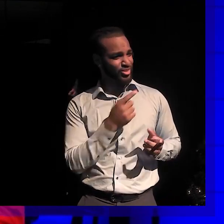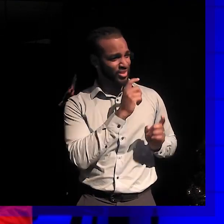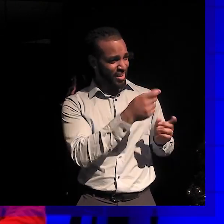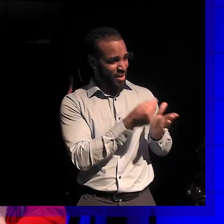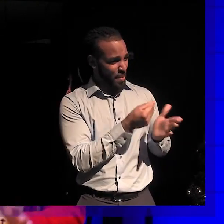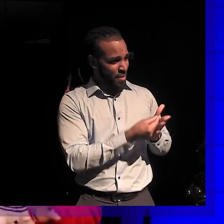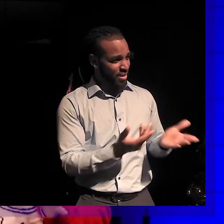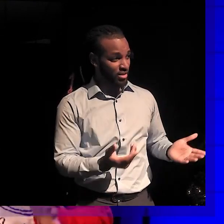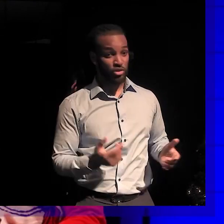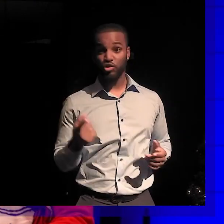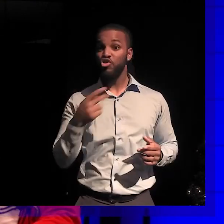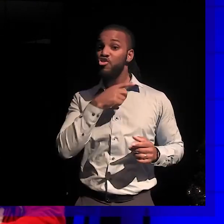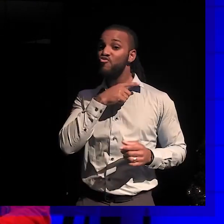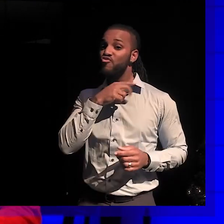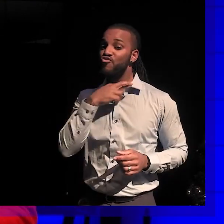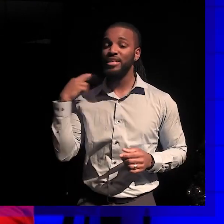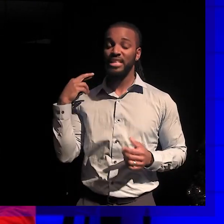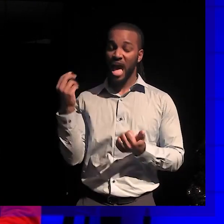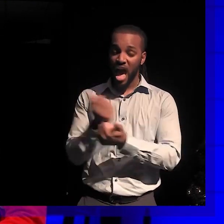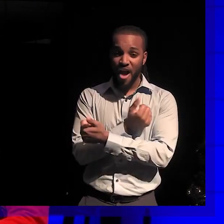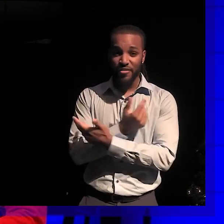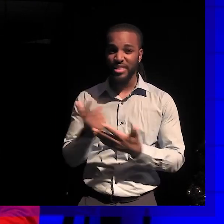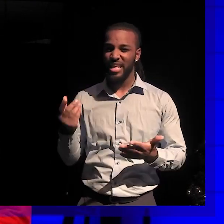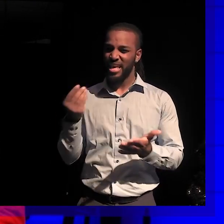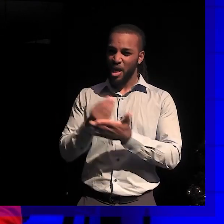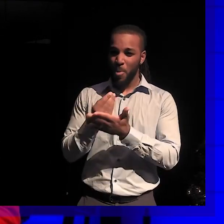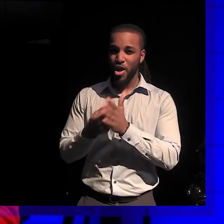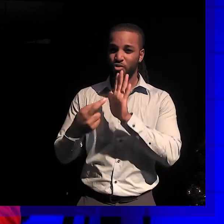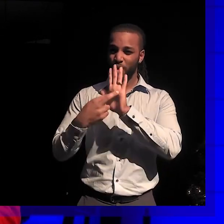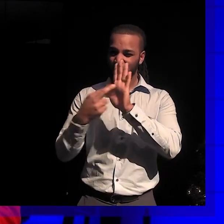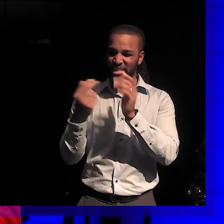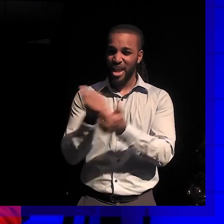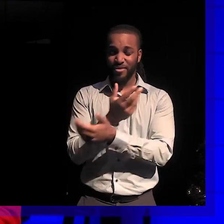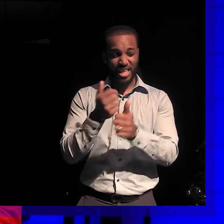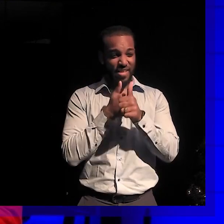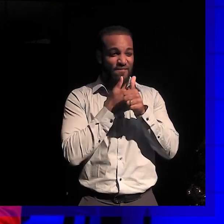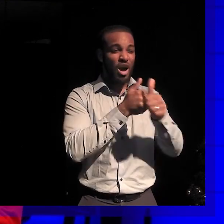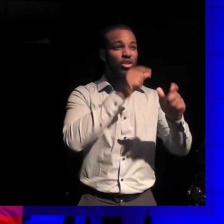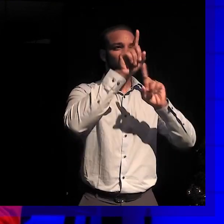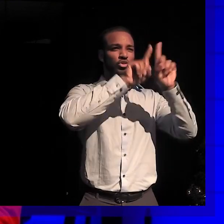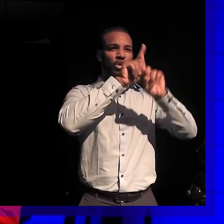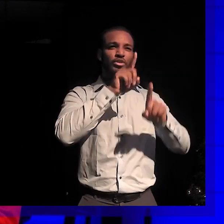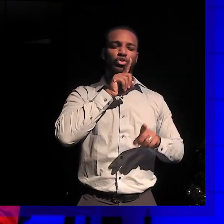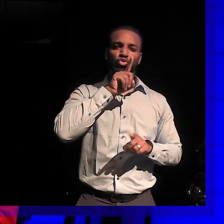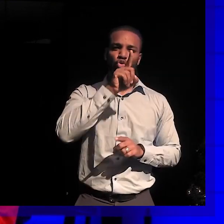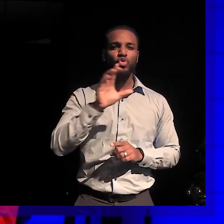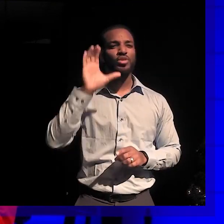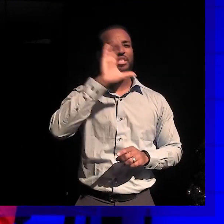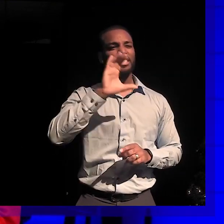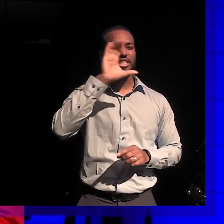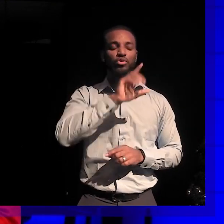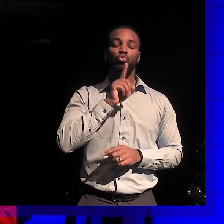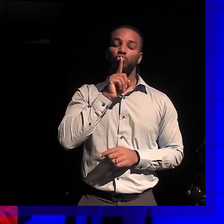They risked their reputations. They risked their lives to follow a star. These were true seekers. These are true worshipers. And what they got was